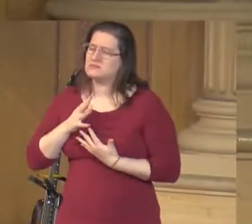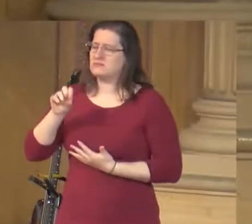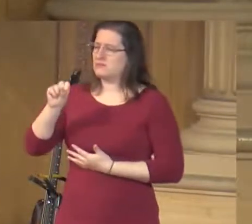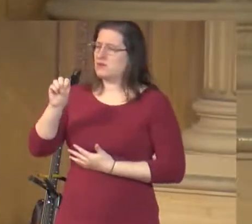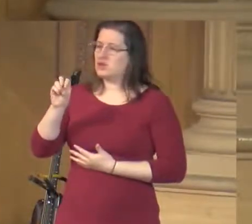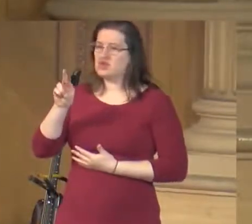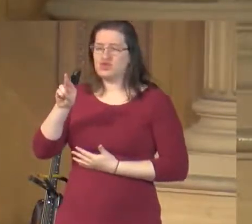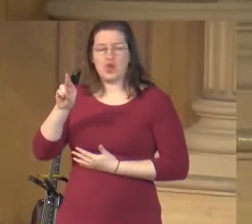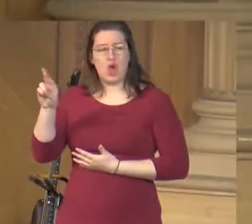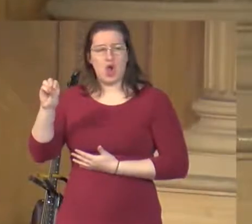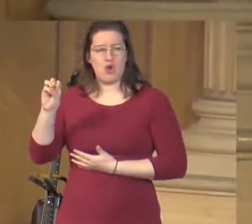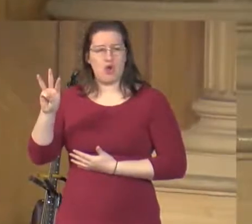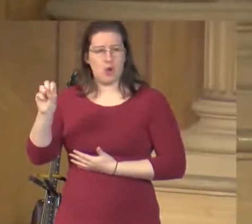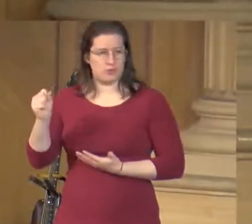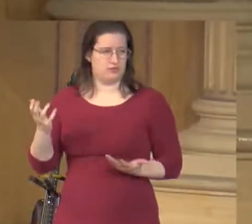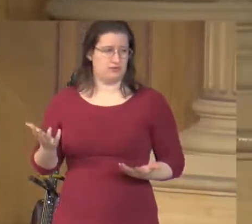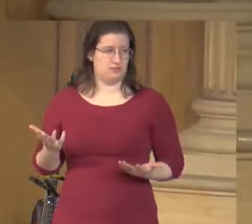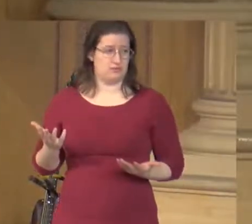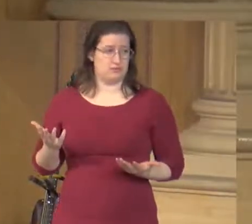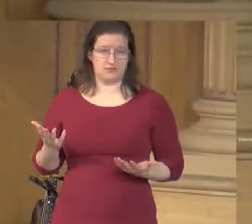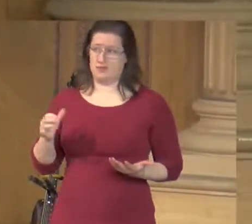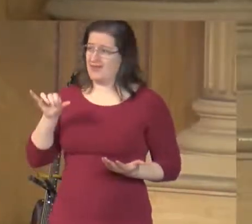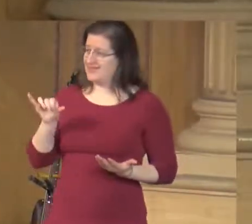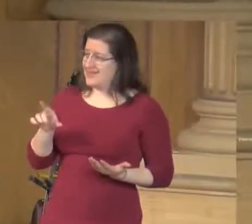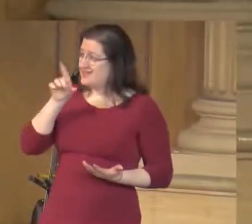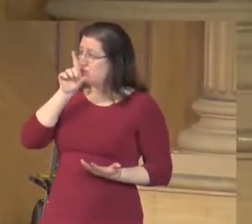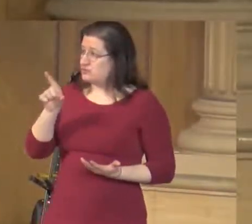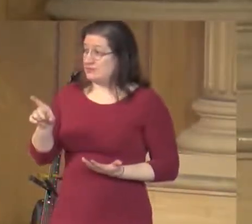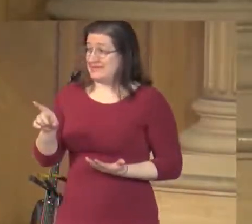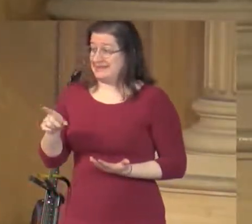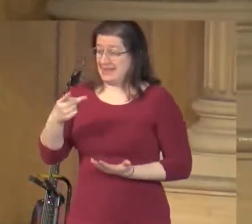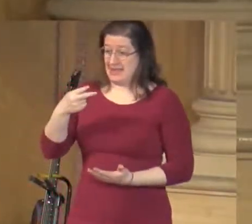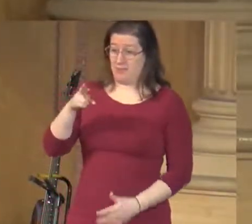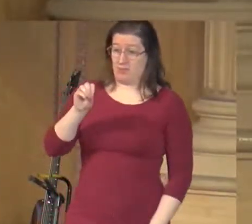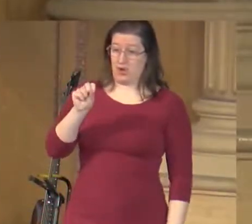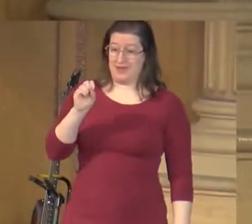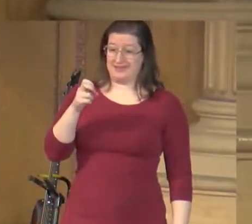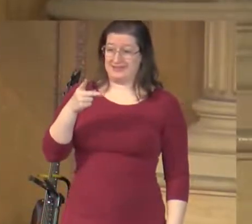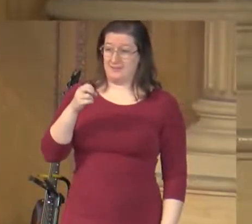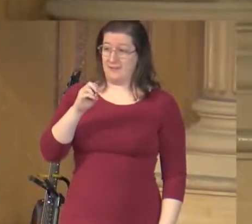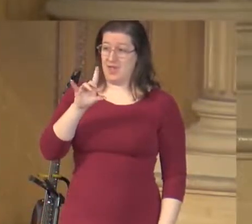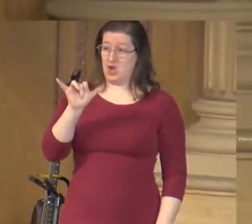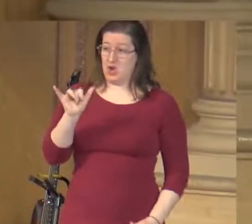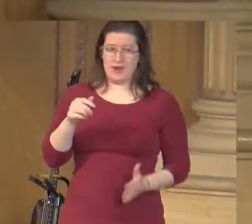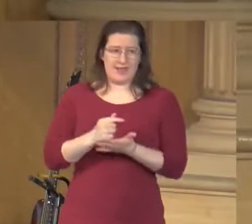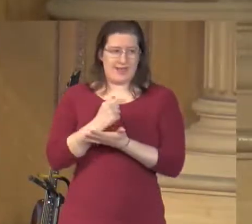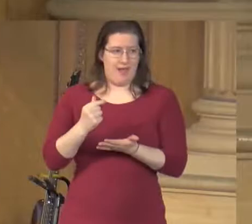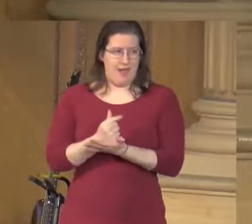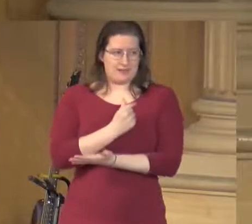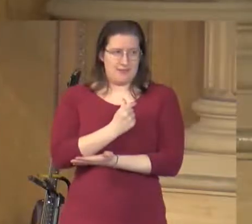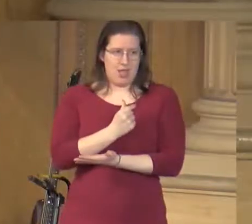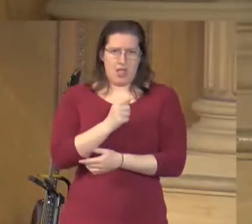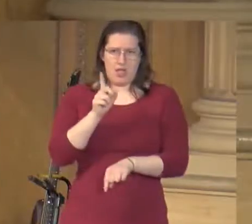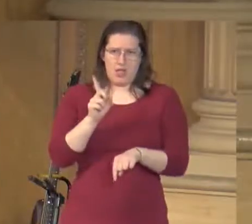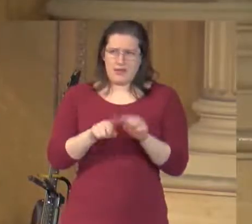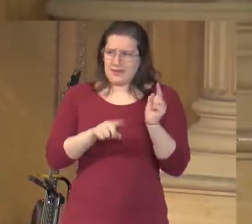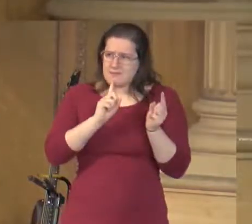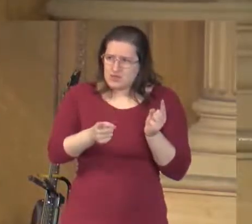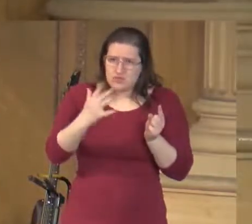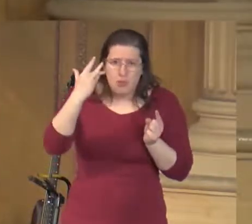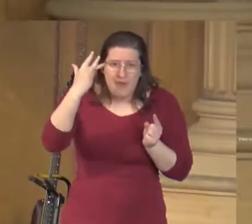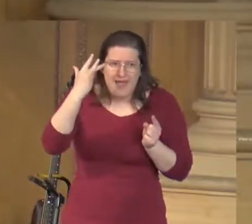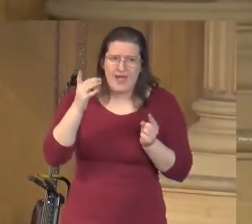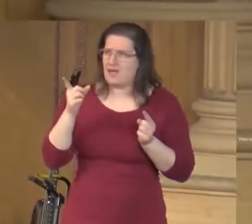And that's really the death blow to the prosperity gospel, is that Jesus was crucified. Jesus went to the cross, and that's the least